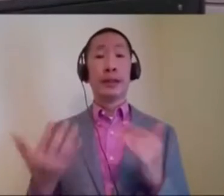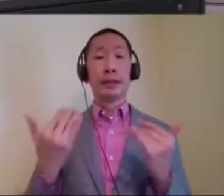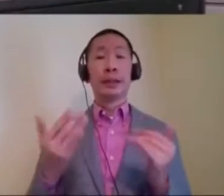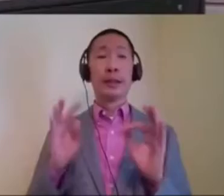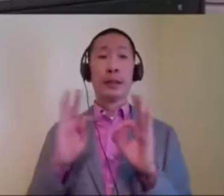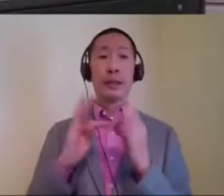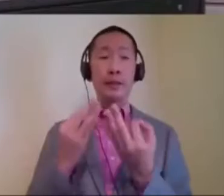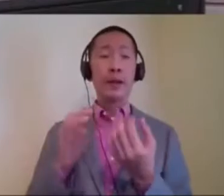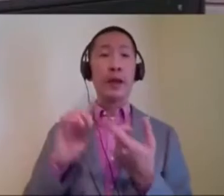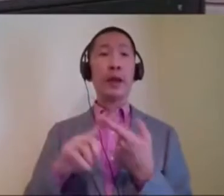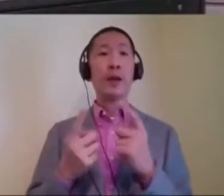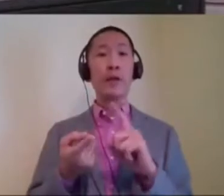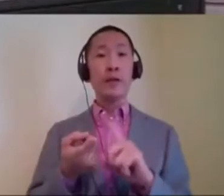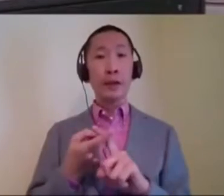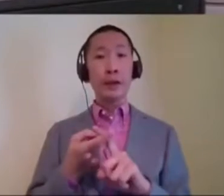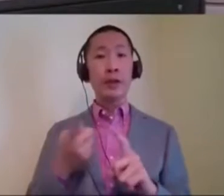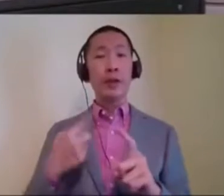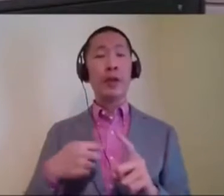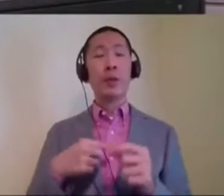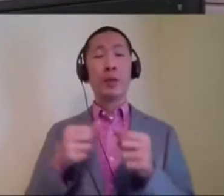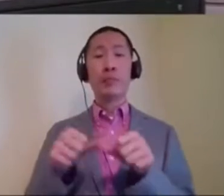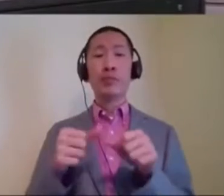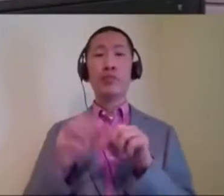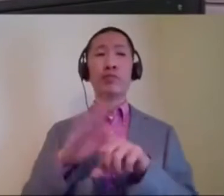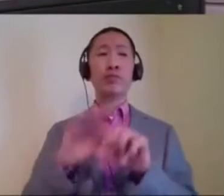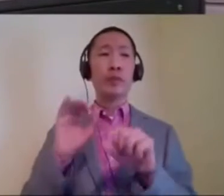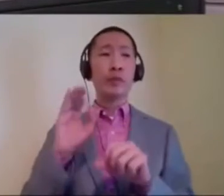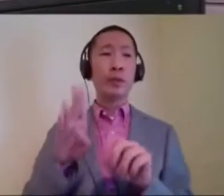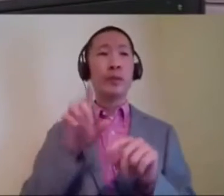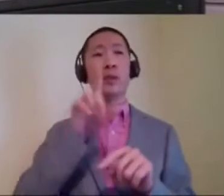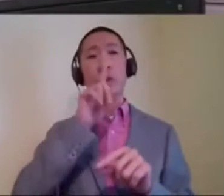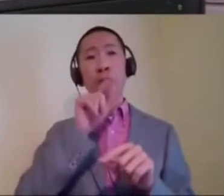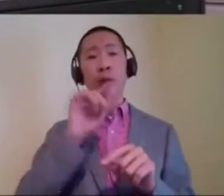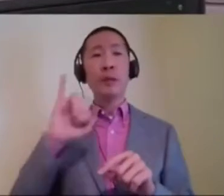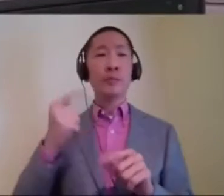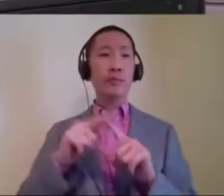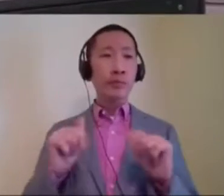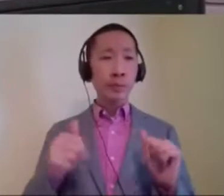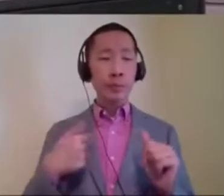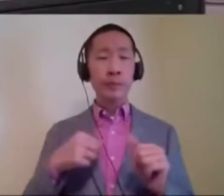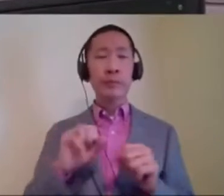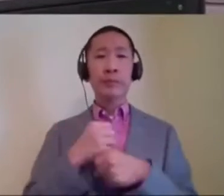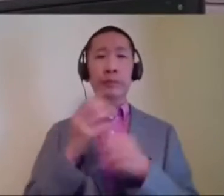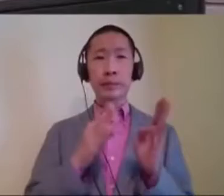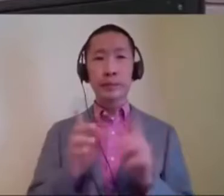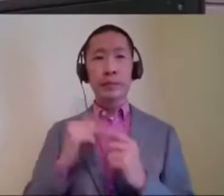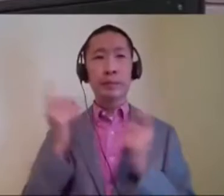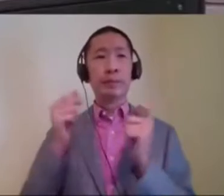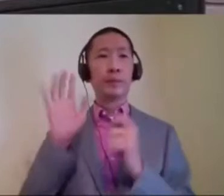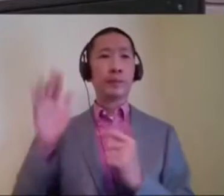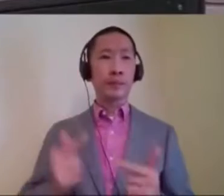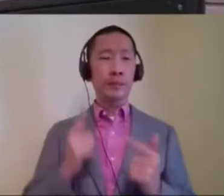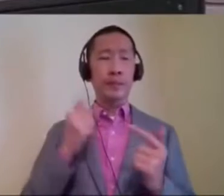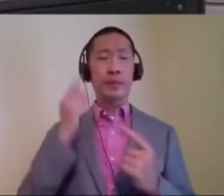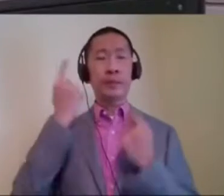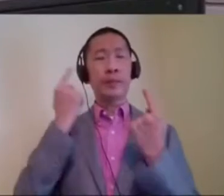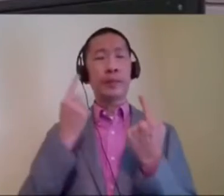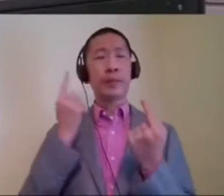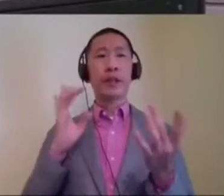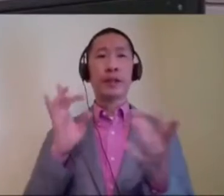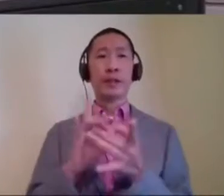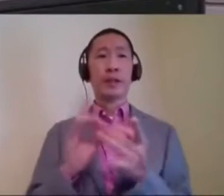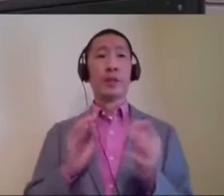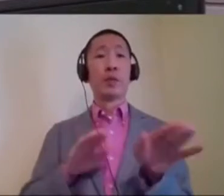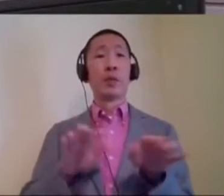and friends, we post on social media, we make plans to celebrate her life, we reflect and we connect, and we walk through that whole